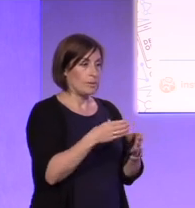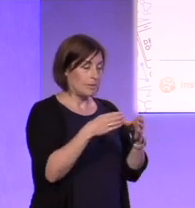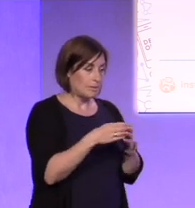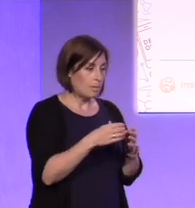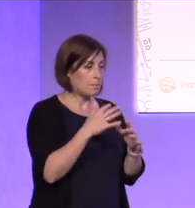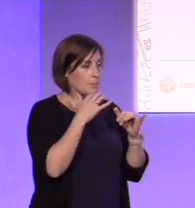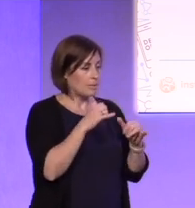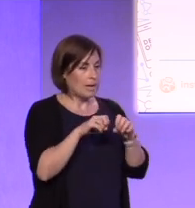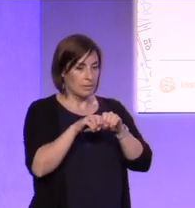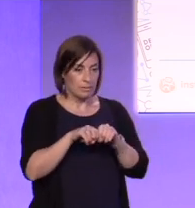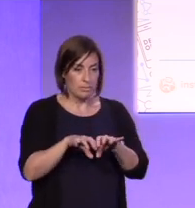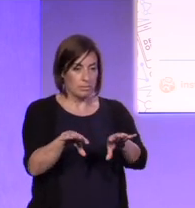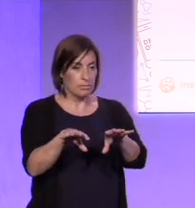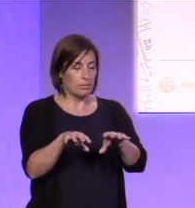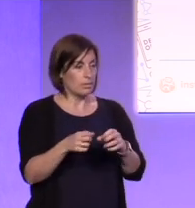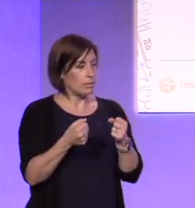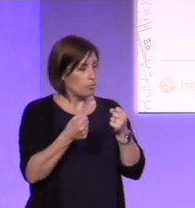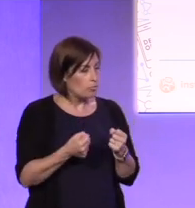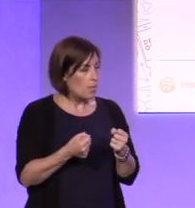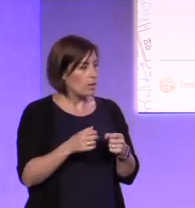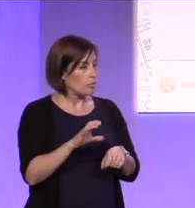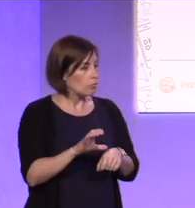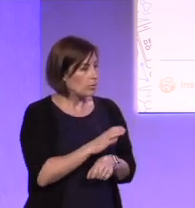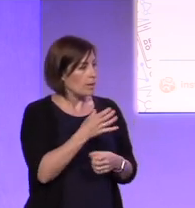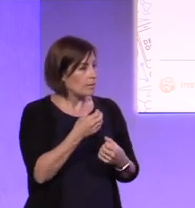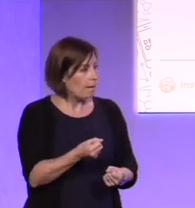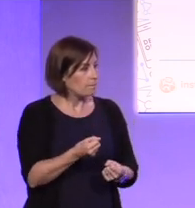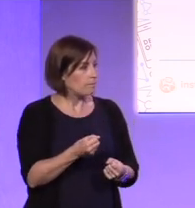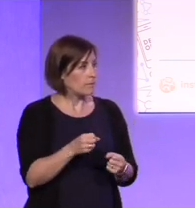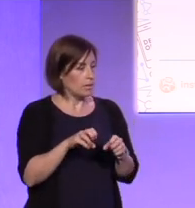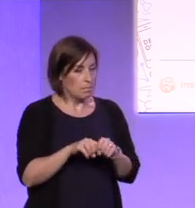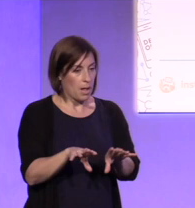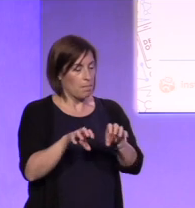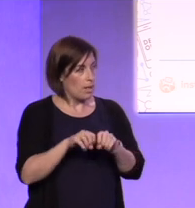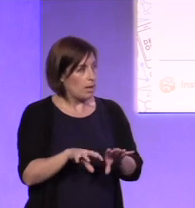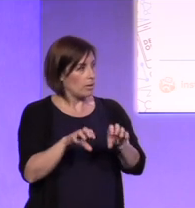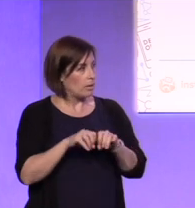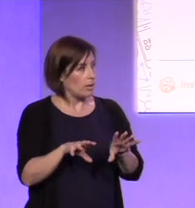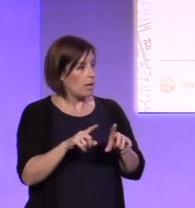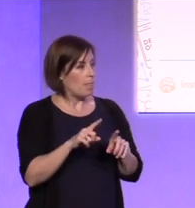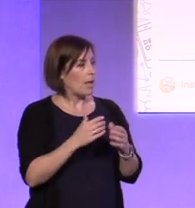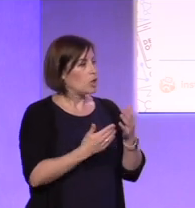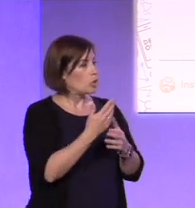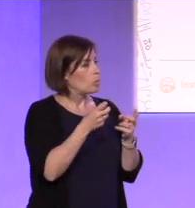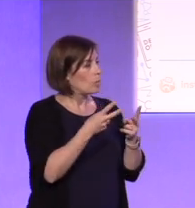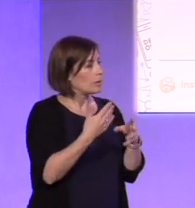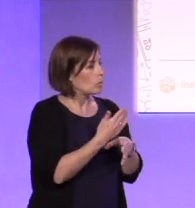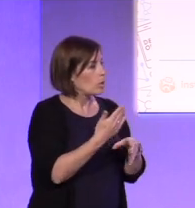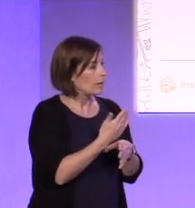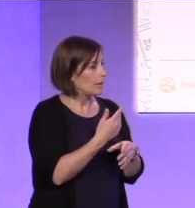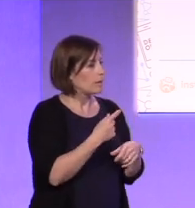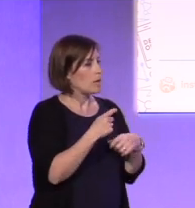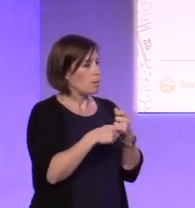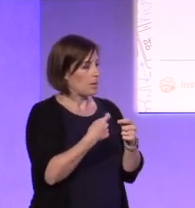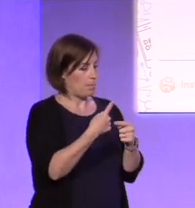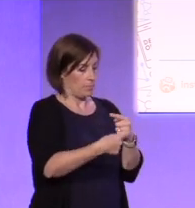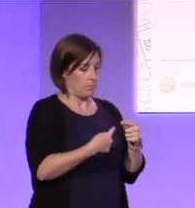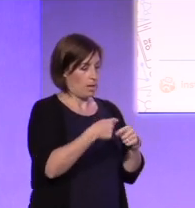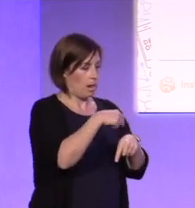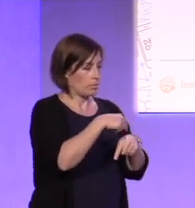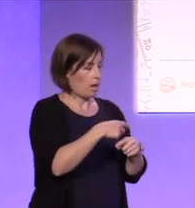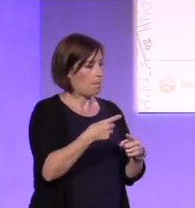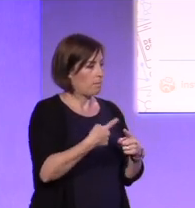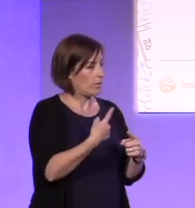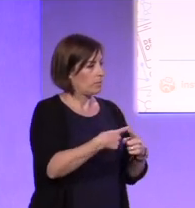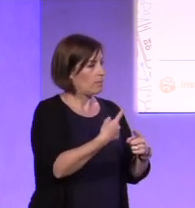We improved the robustness and the resilience of our pipeline. And we built in these new ways of working. And we saw our cycle time come down. It